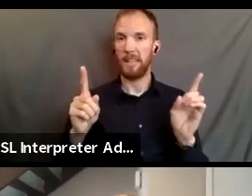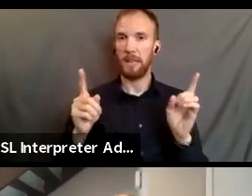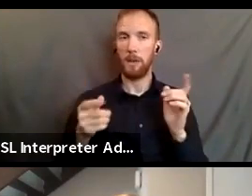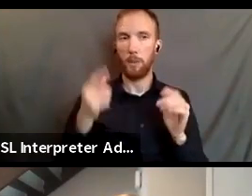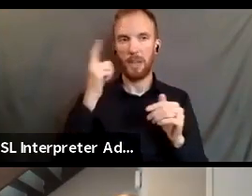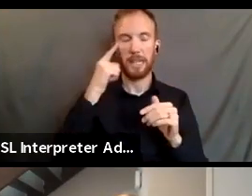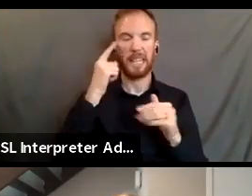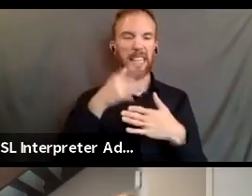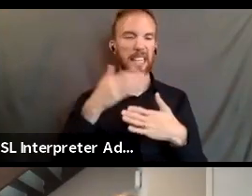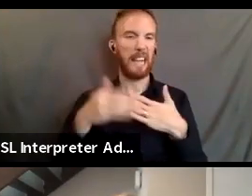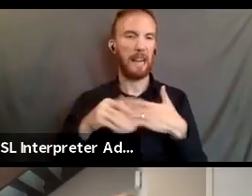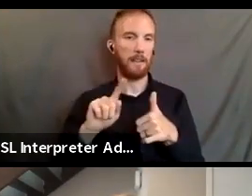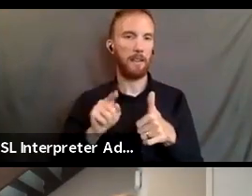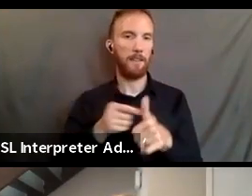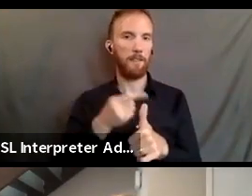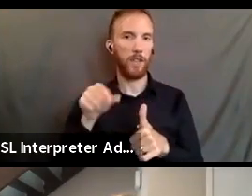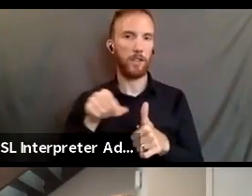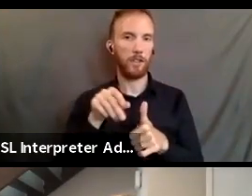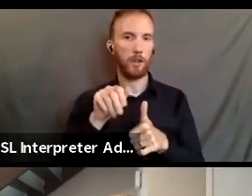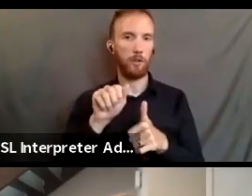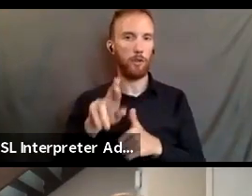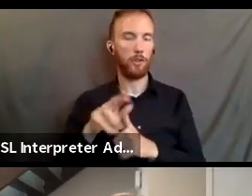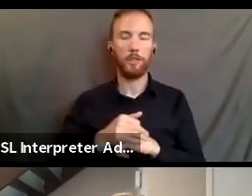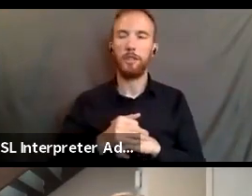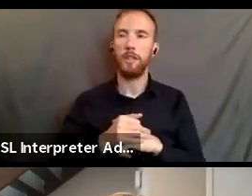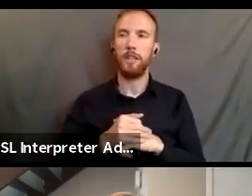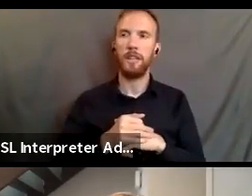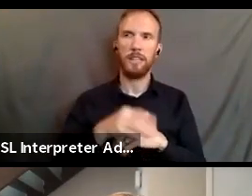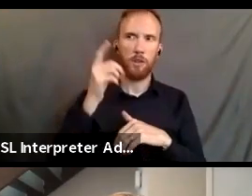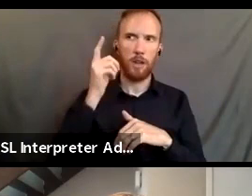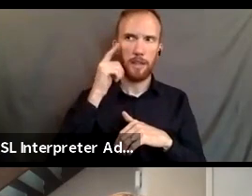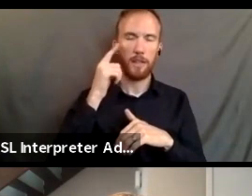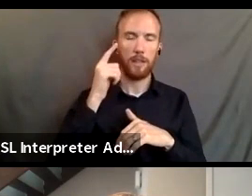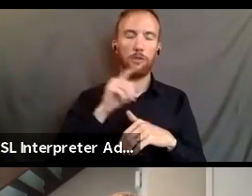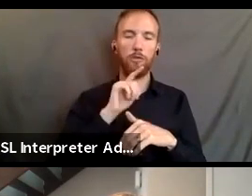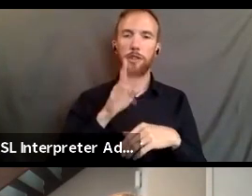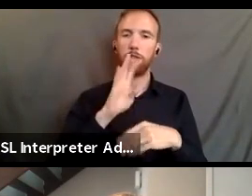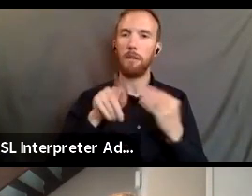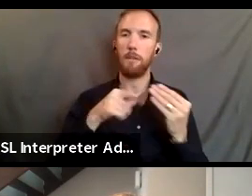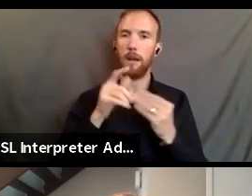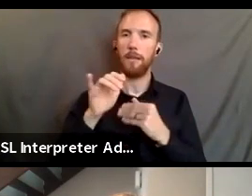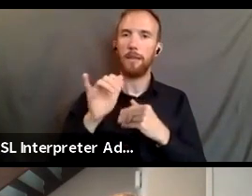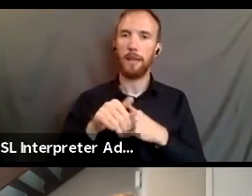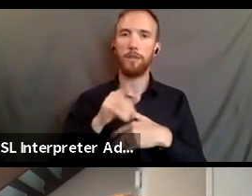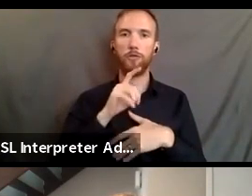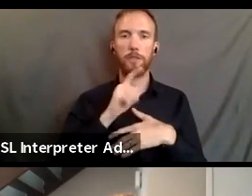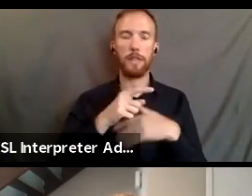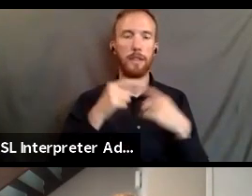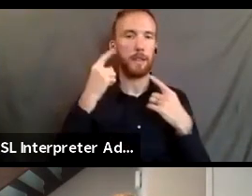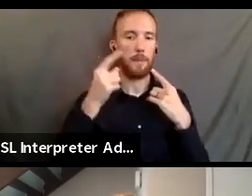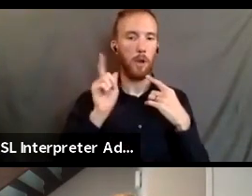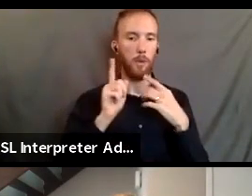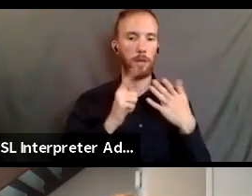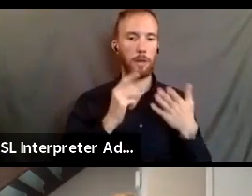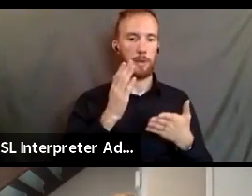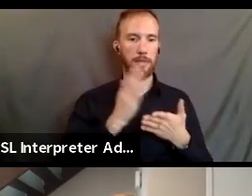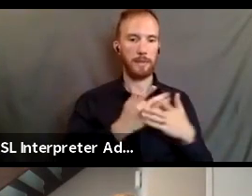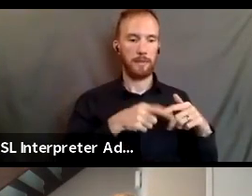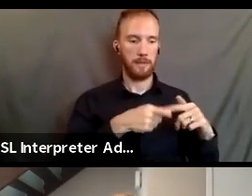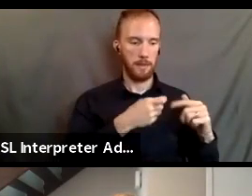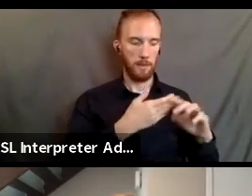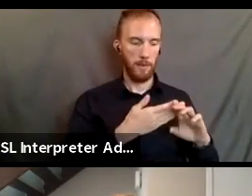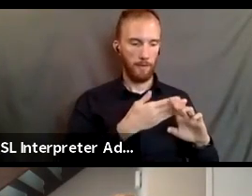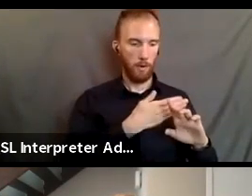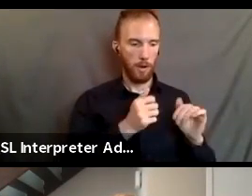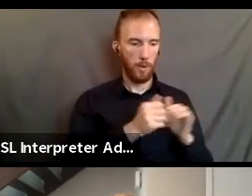this and i think in terms of being able to give direction to that some of it is picking up on where we left off in terms of the advocacy and some of those other